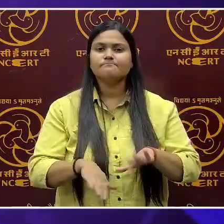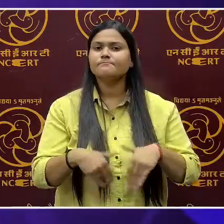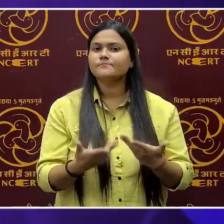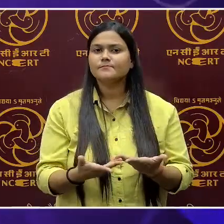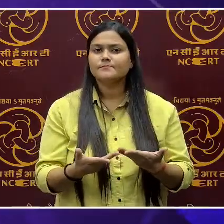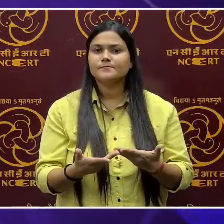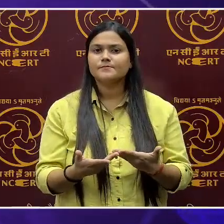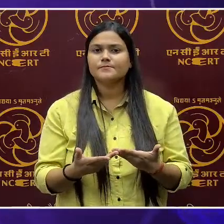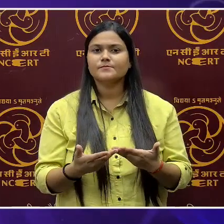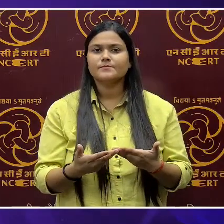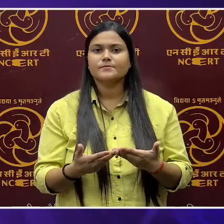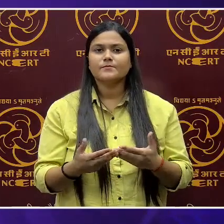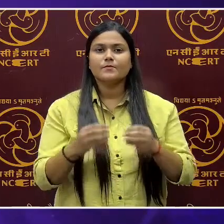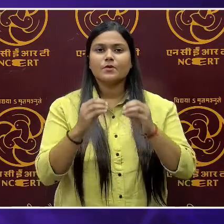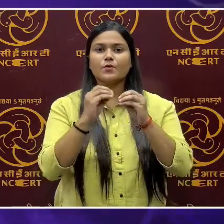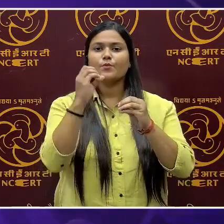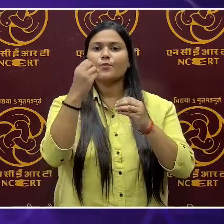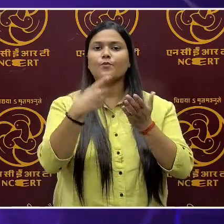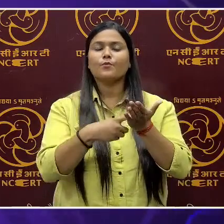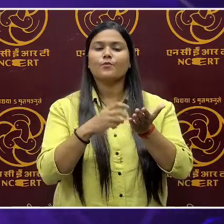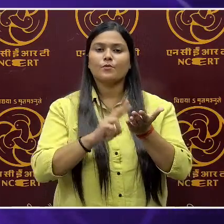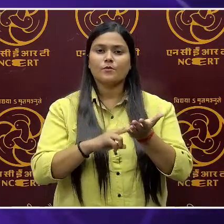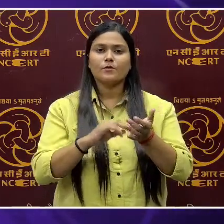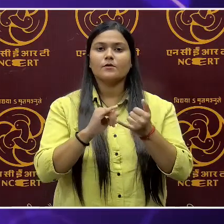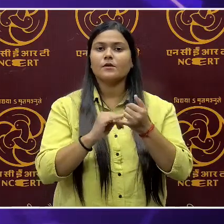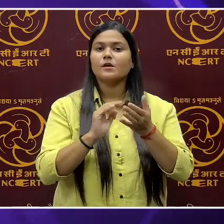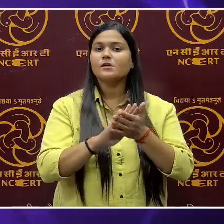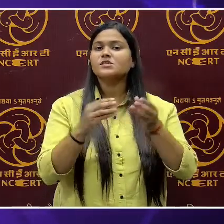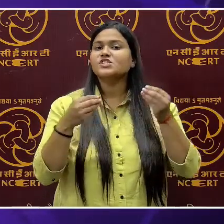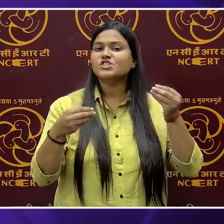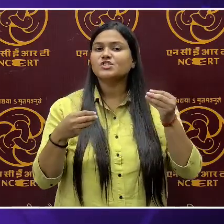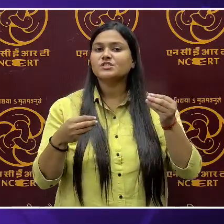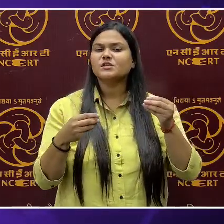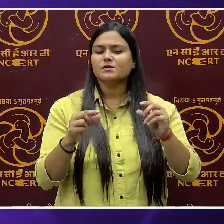as a bond sheet. Now it's a sheet which is a little thick.